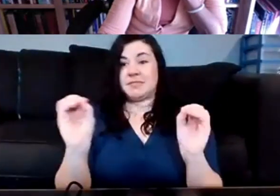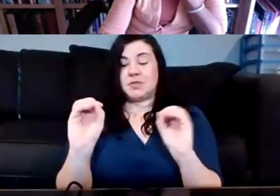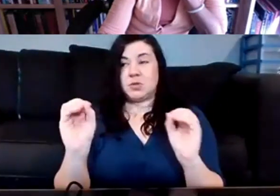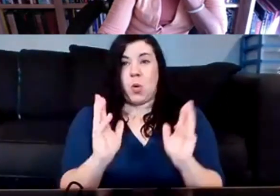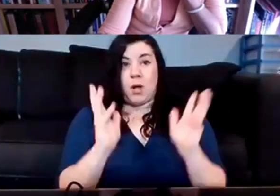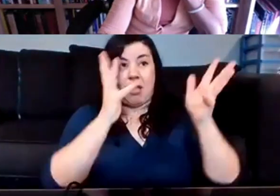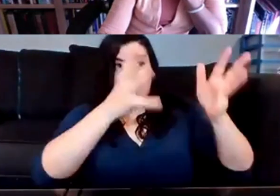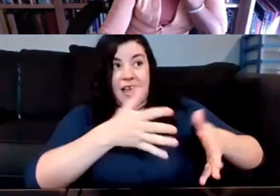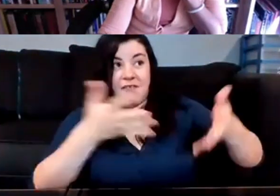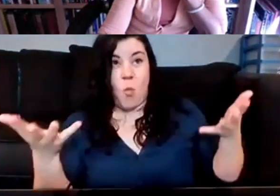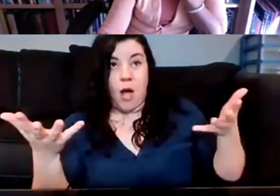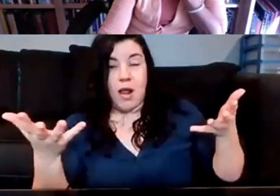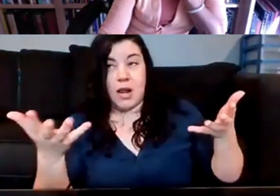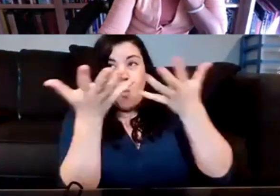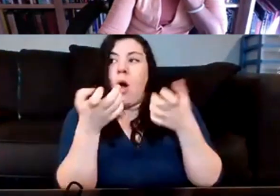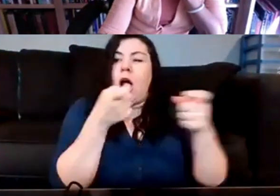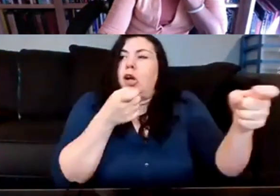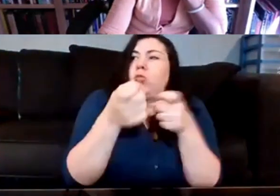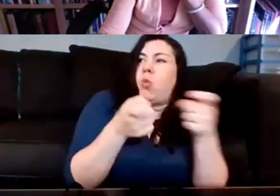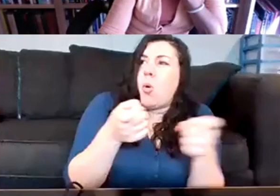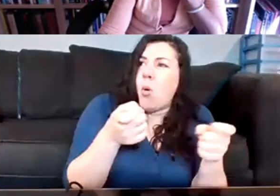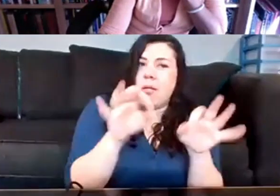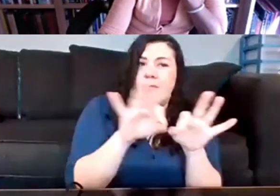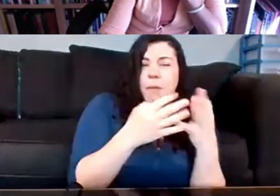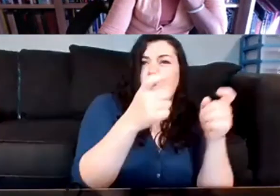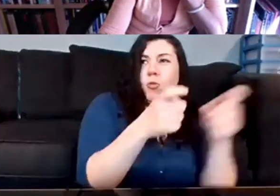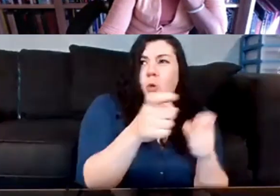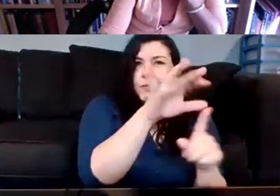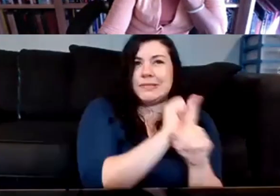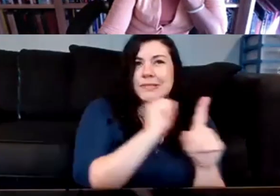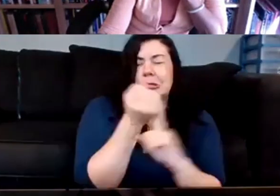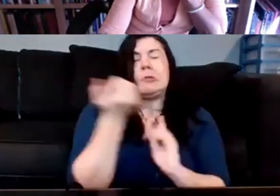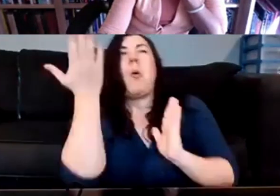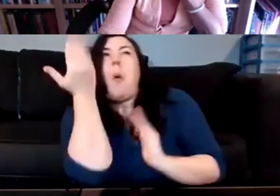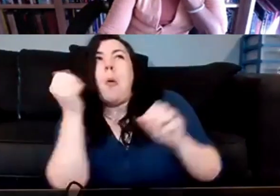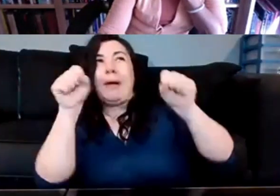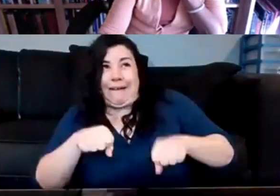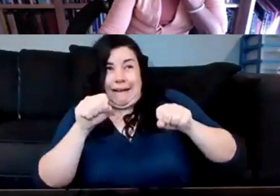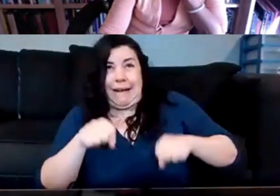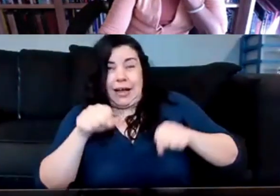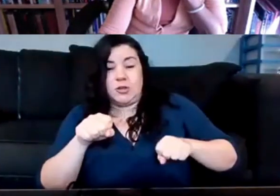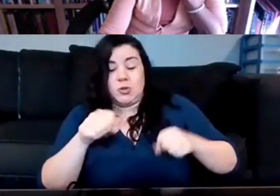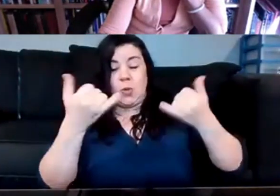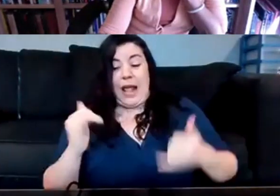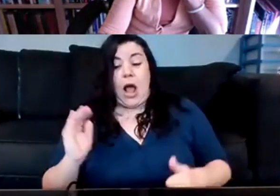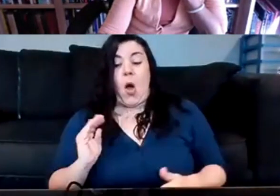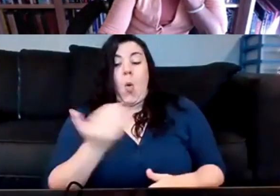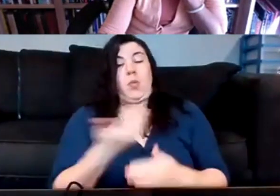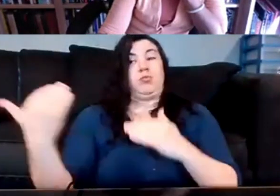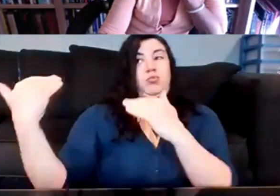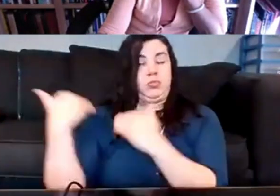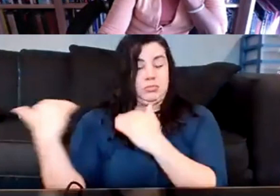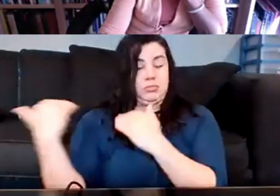is control in some ways over that narrative. You would hope that they do, and so artists have to be really responsive about what they take